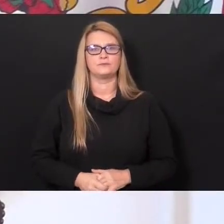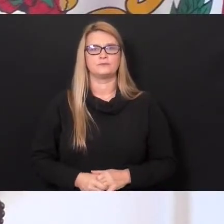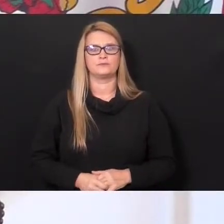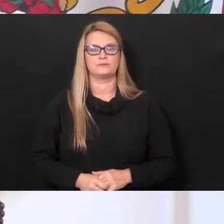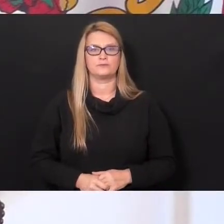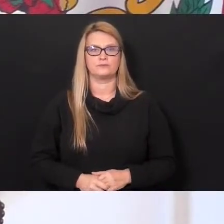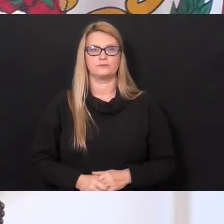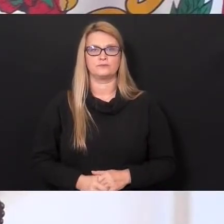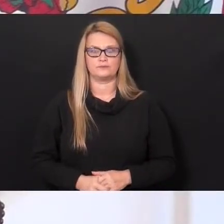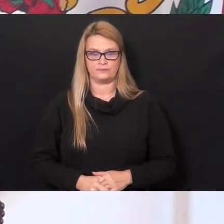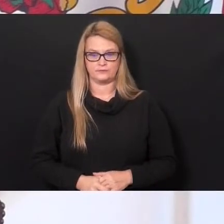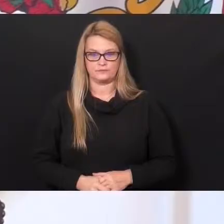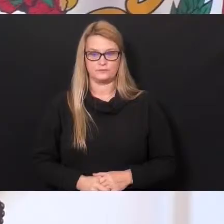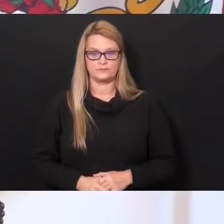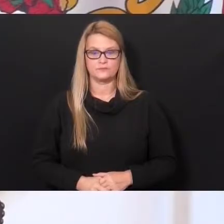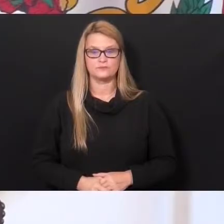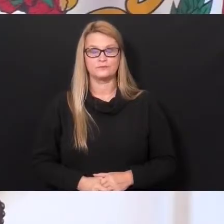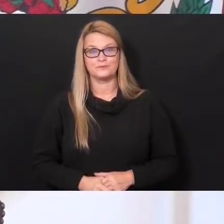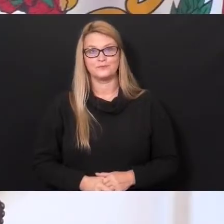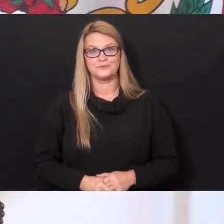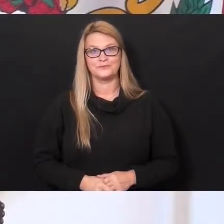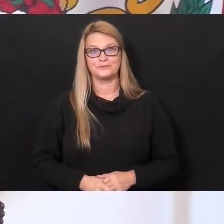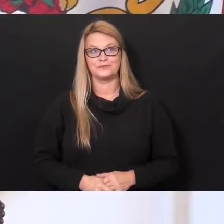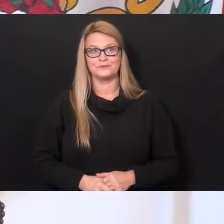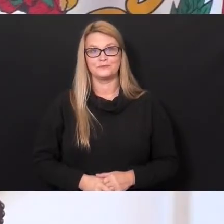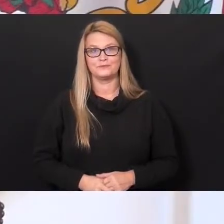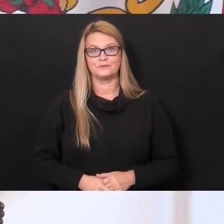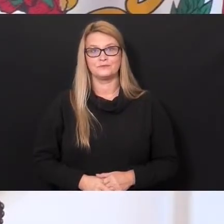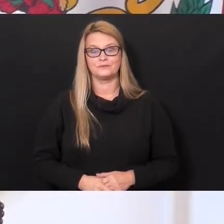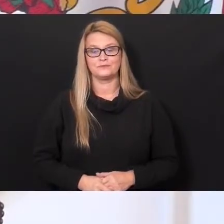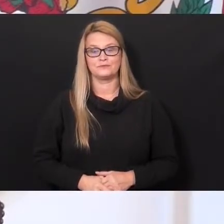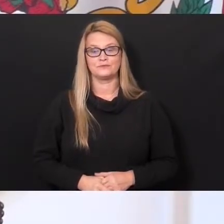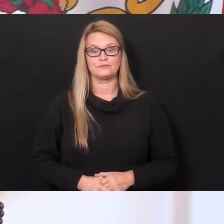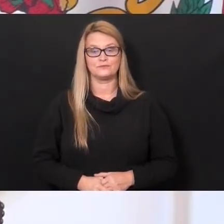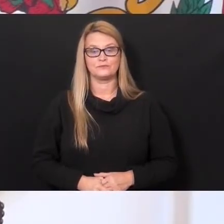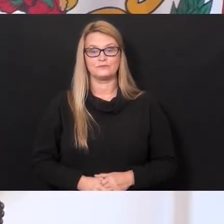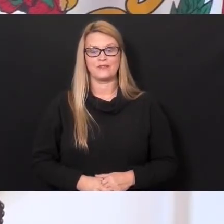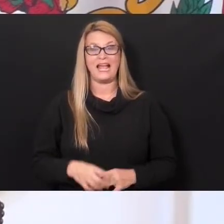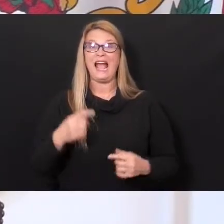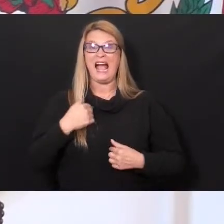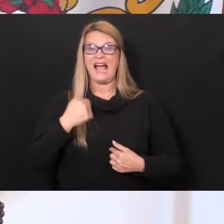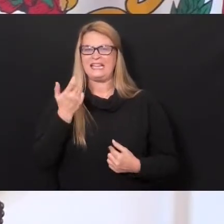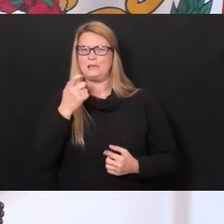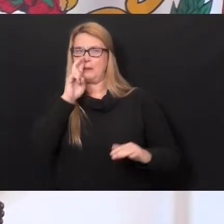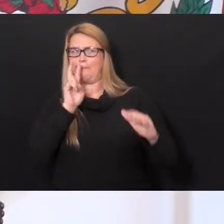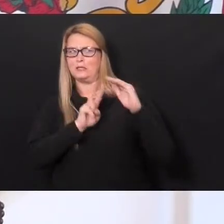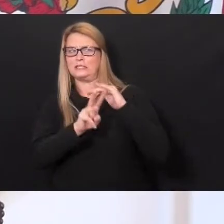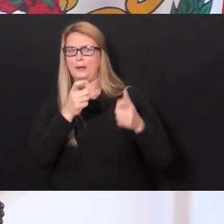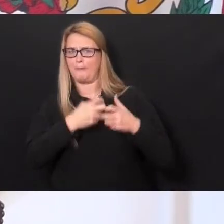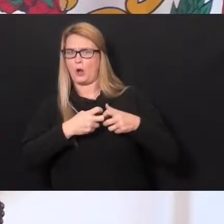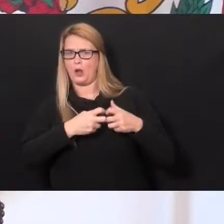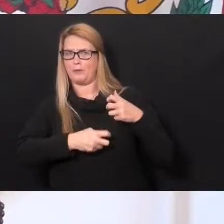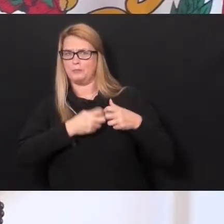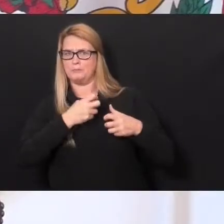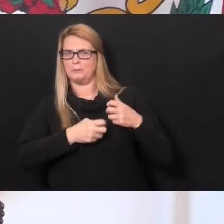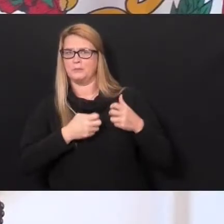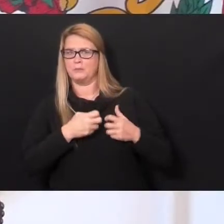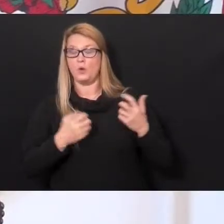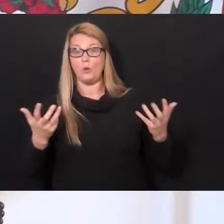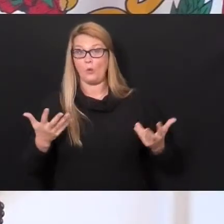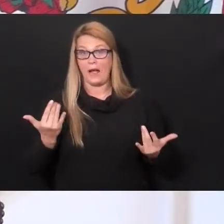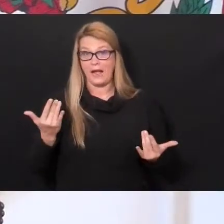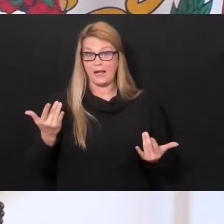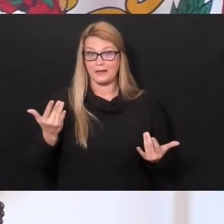I think there's going to be another problem. The way I see it is I think the way